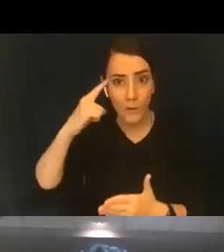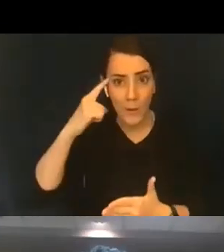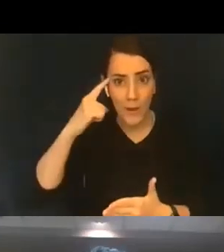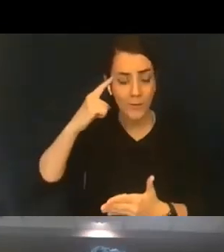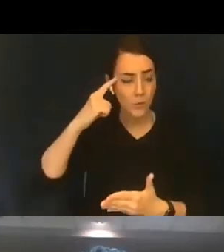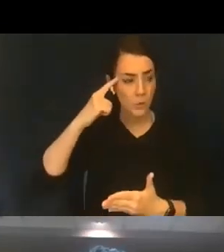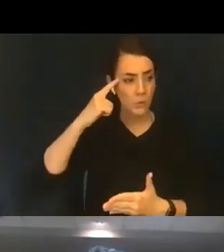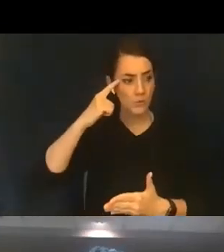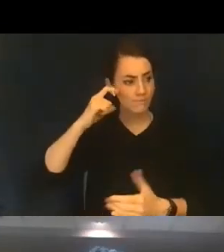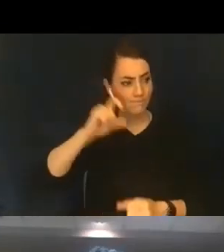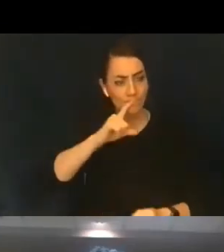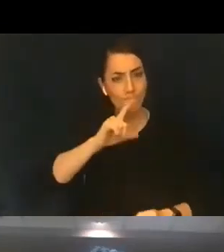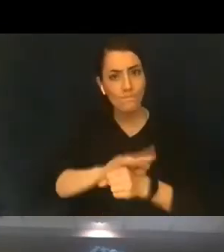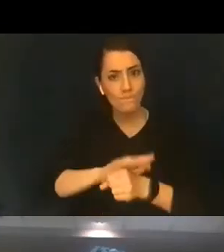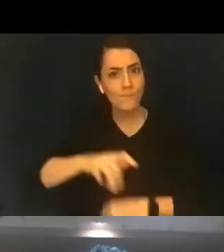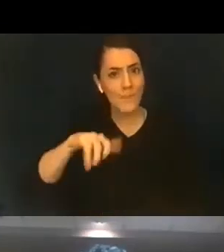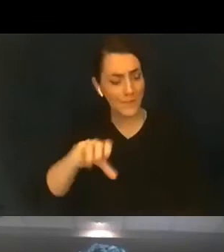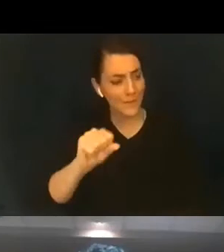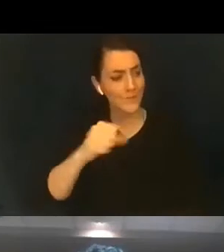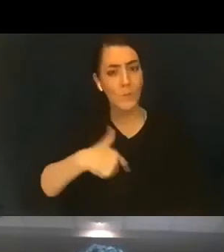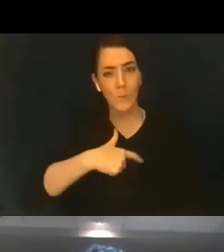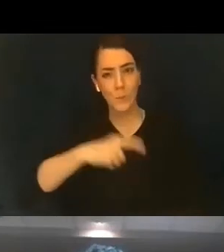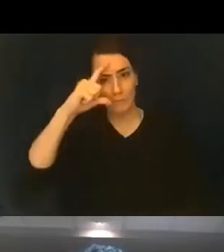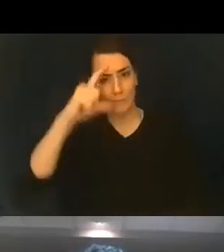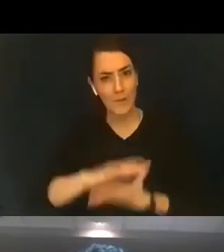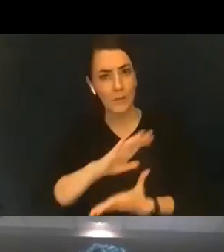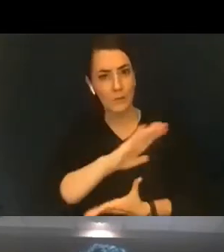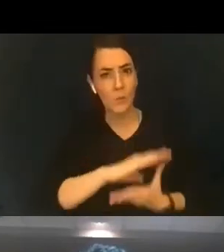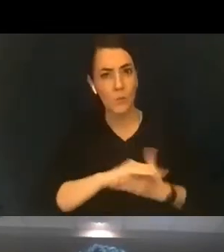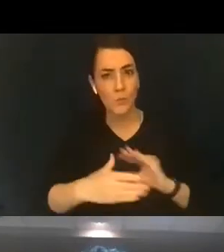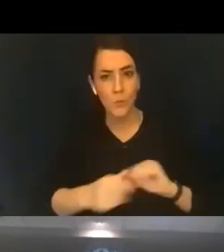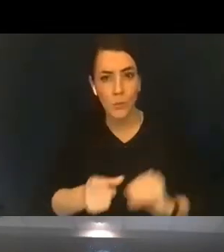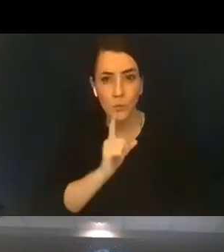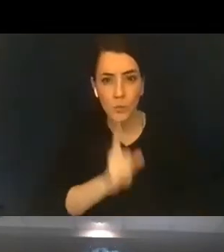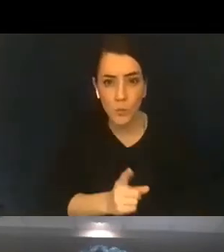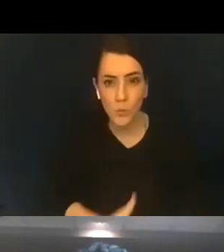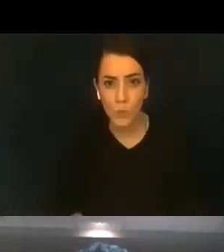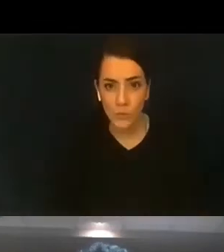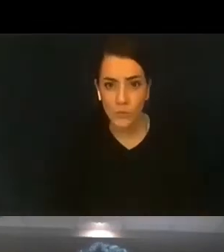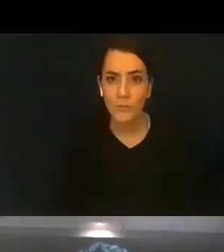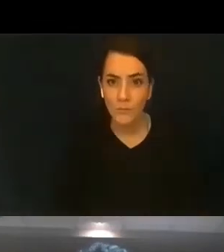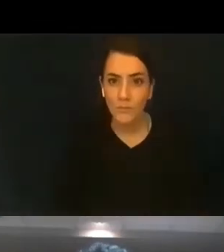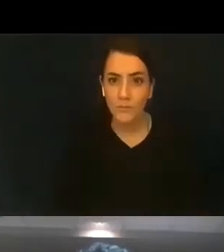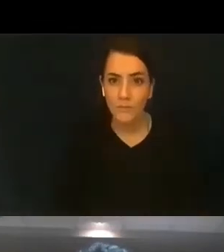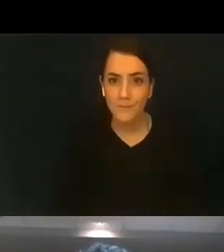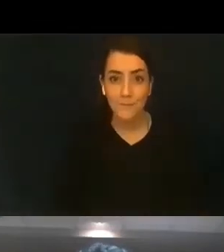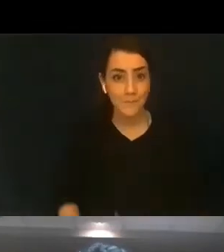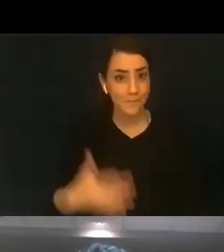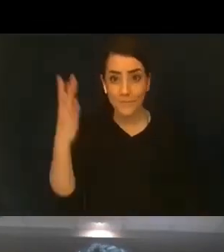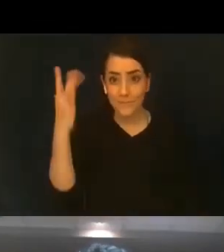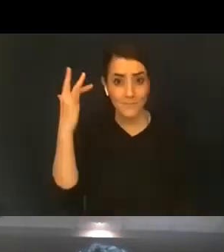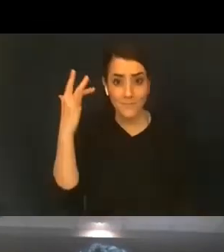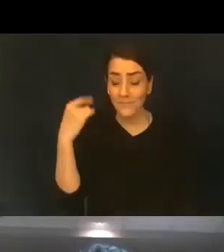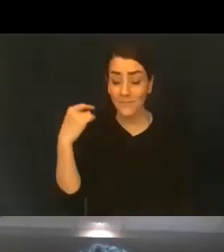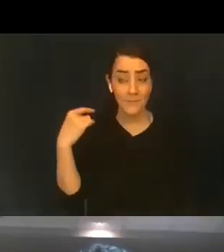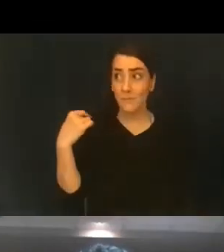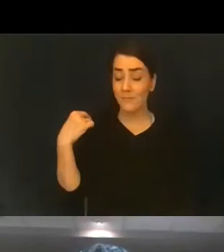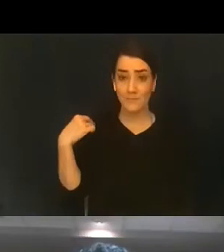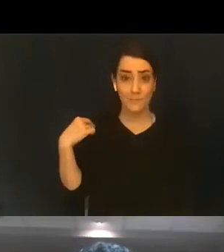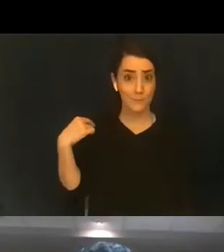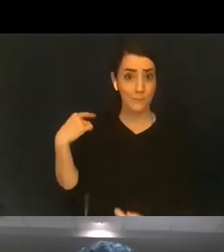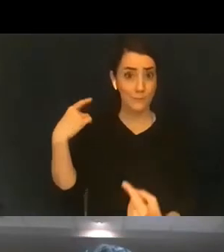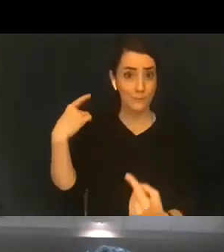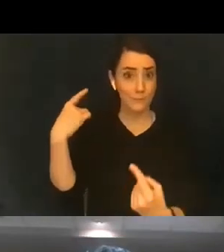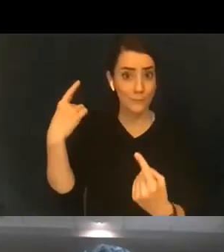these stories, because up until 2012, most of the most of the